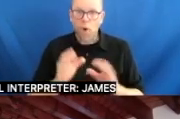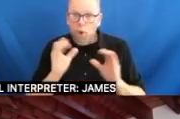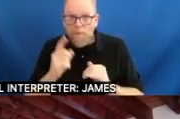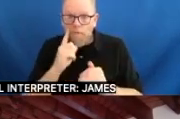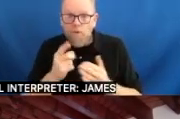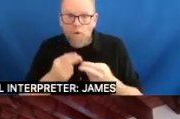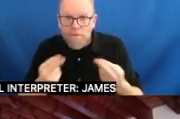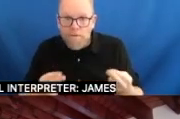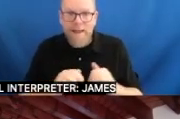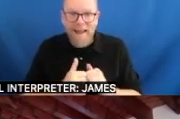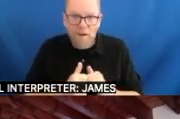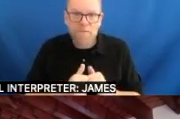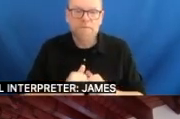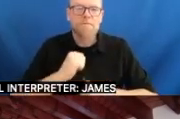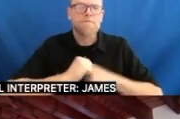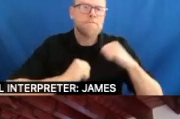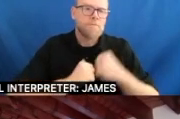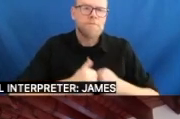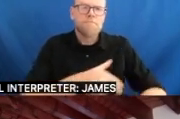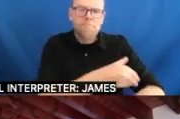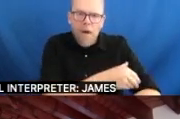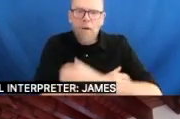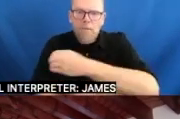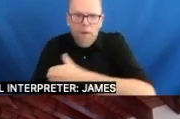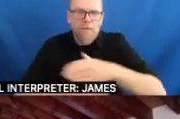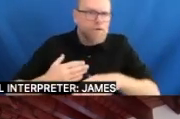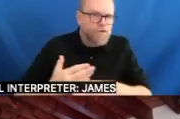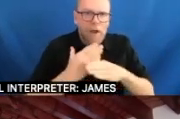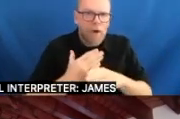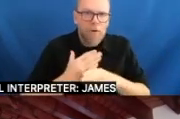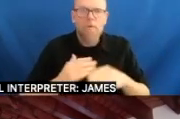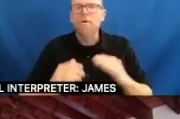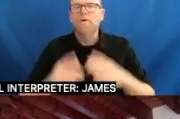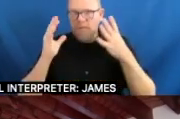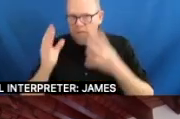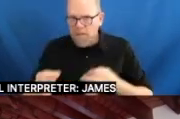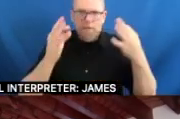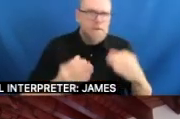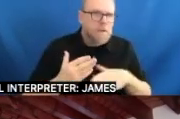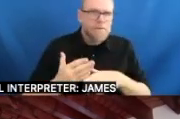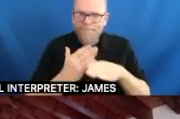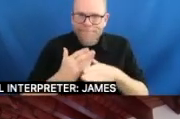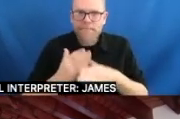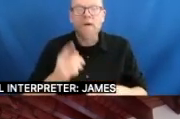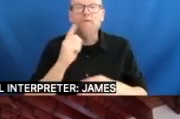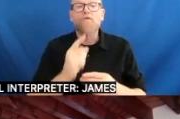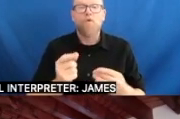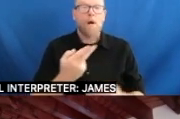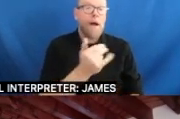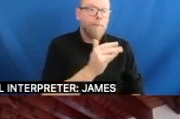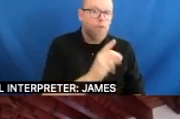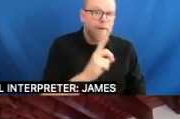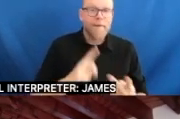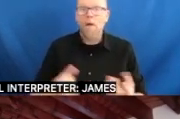to structure power sharing, decision making, etc., when it comes to a hybrid or multi-stakeholder